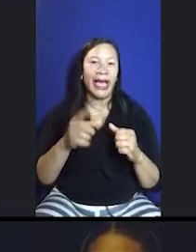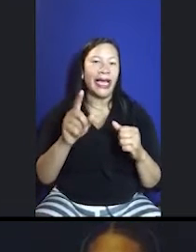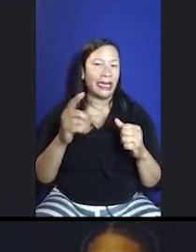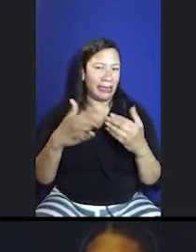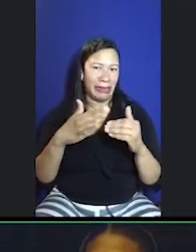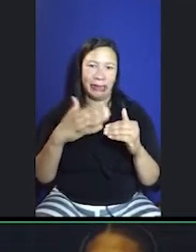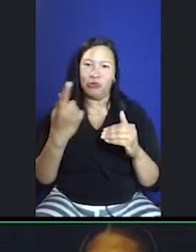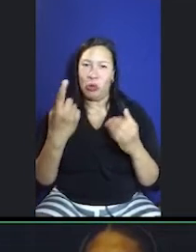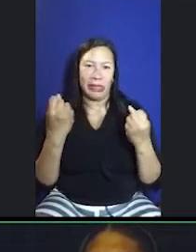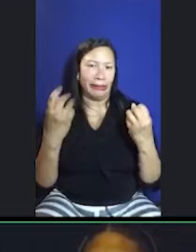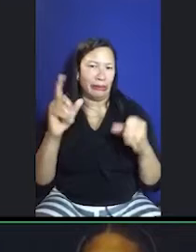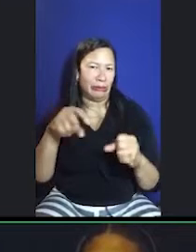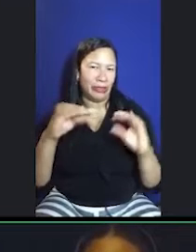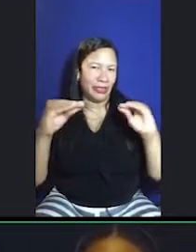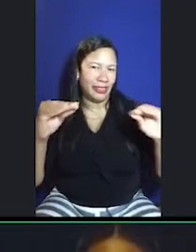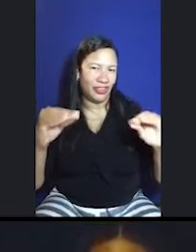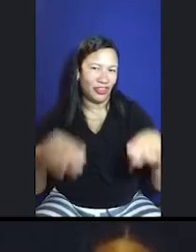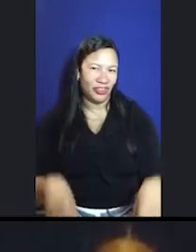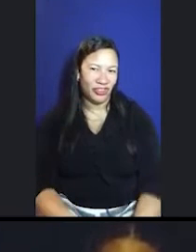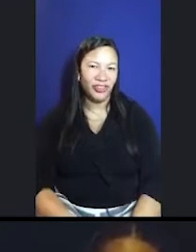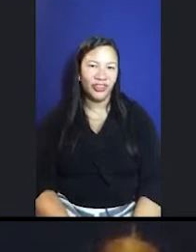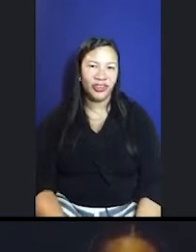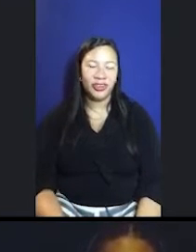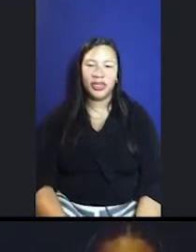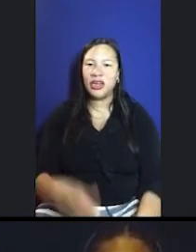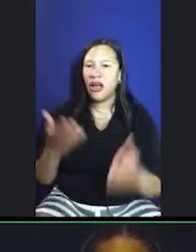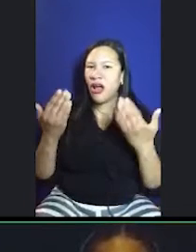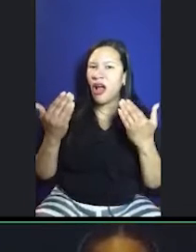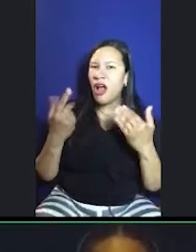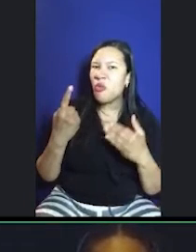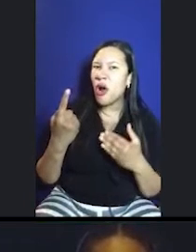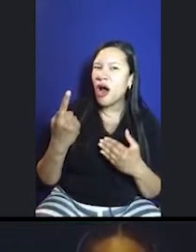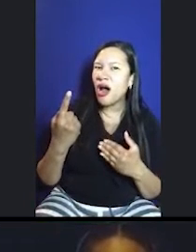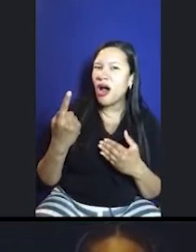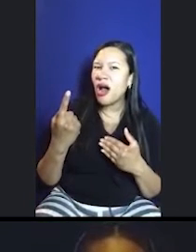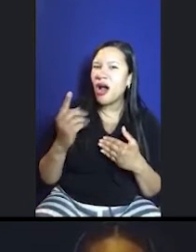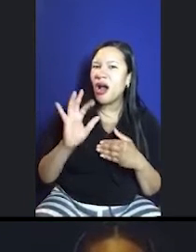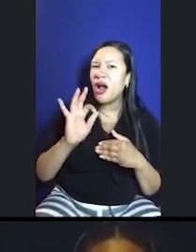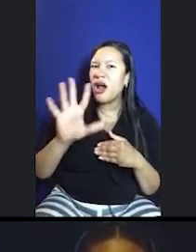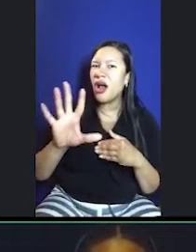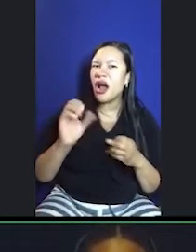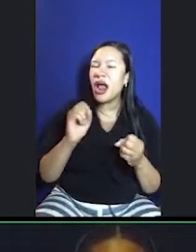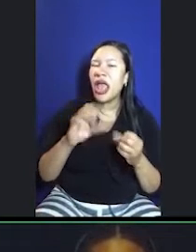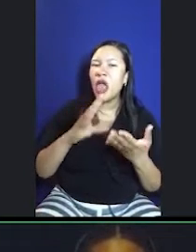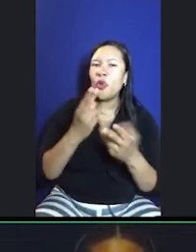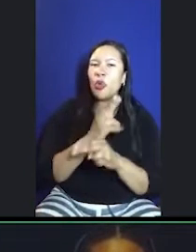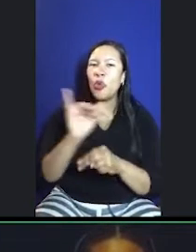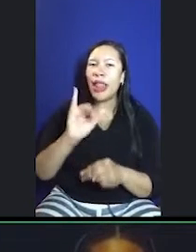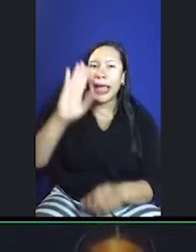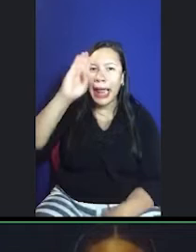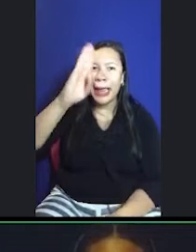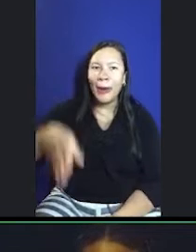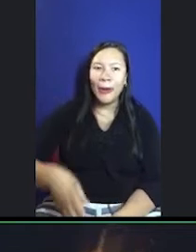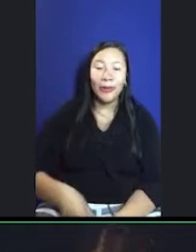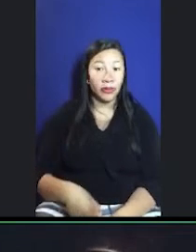today. Yeah, give Of us a like, one off I that we like can use. hello. Y'all want me to